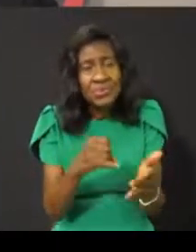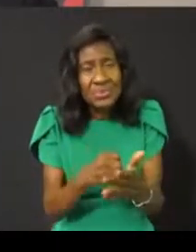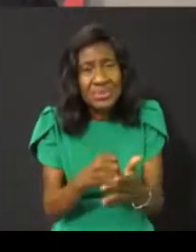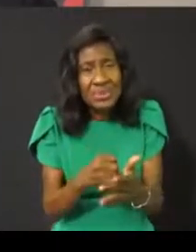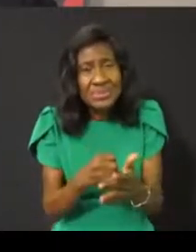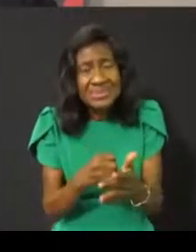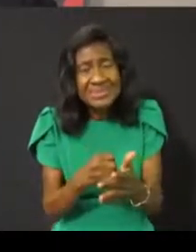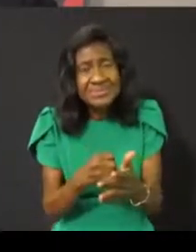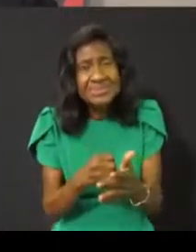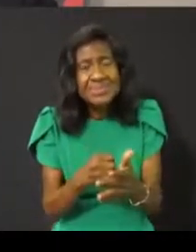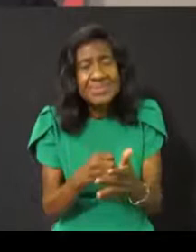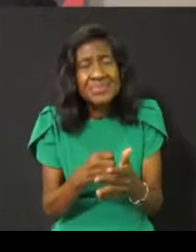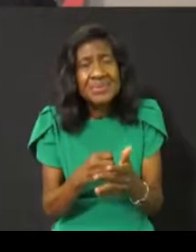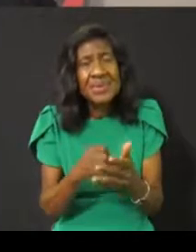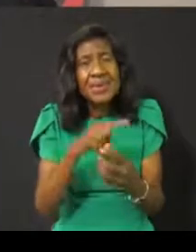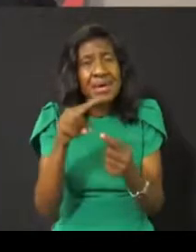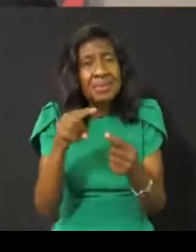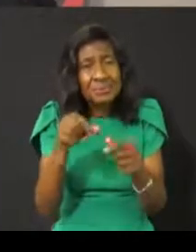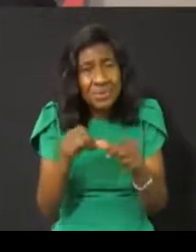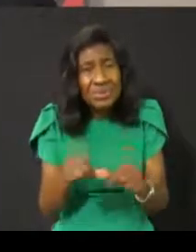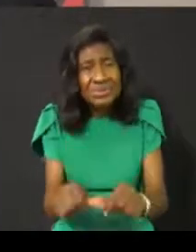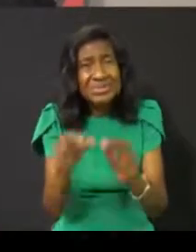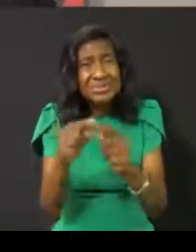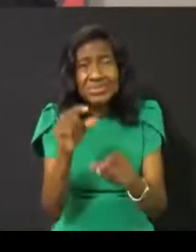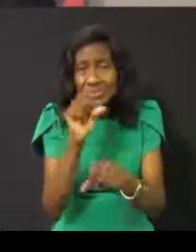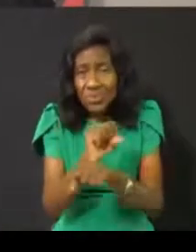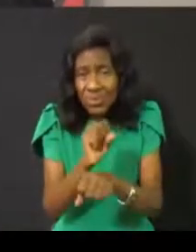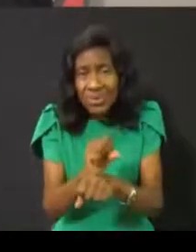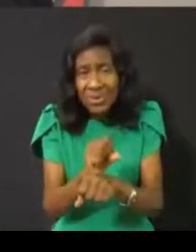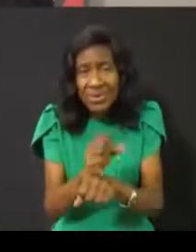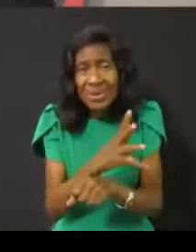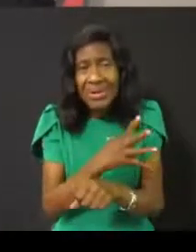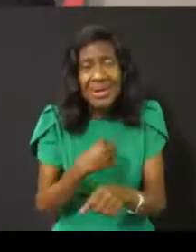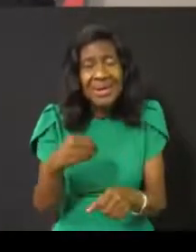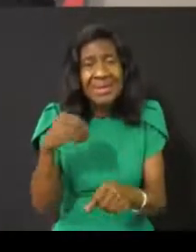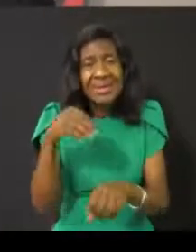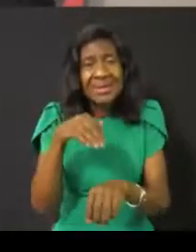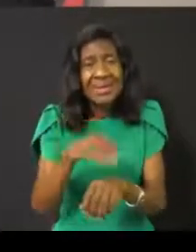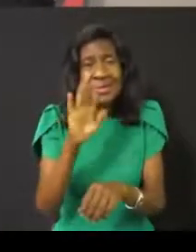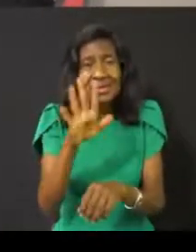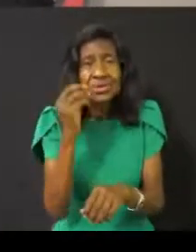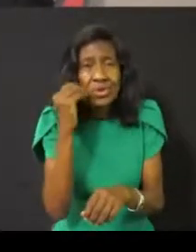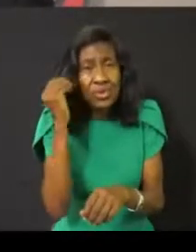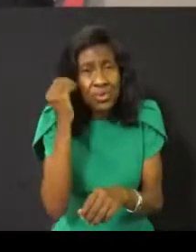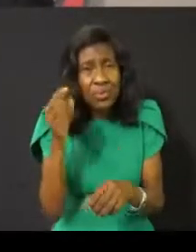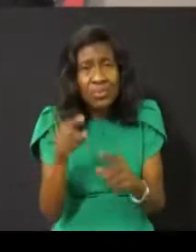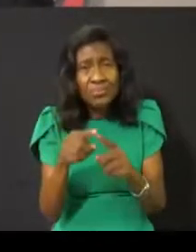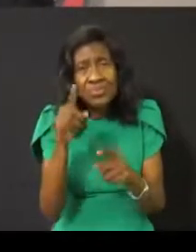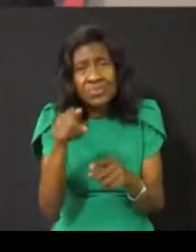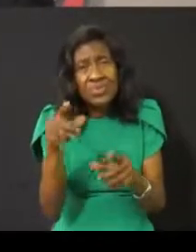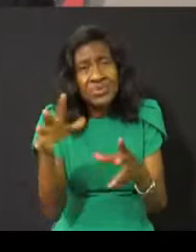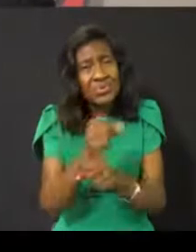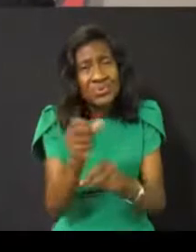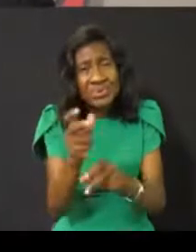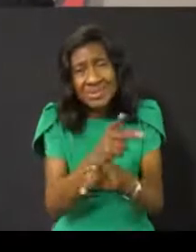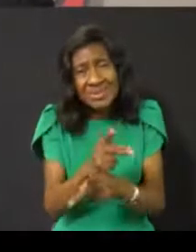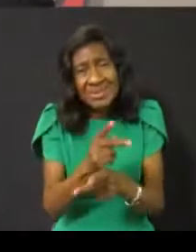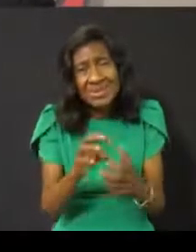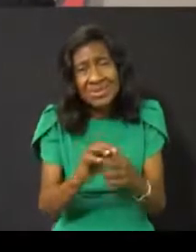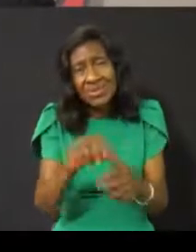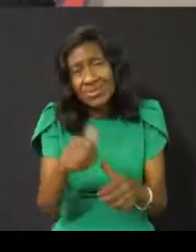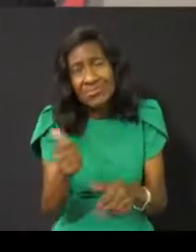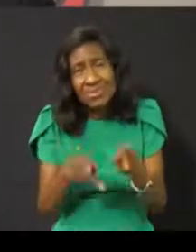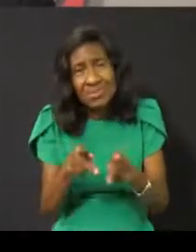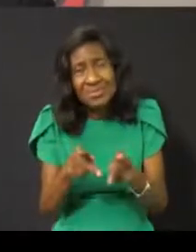care of others at work and at your own homes. So you are truly appreciated for your